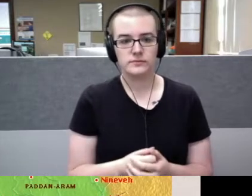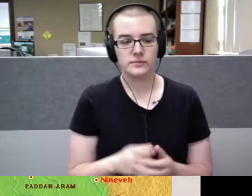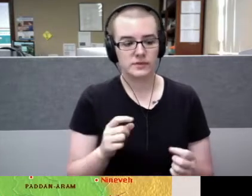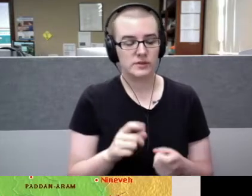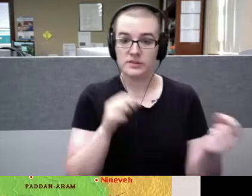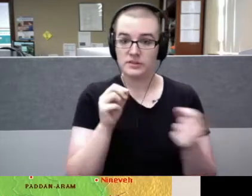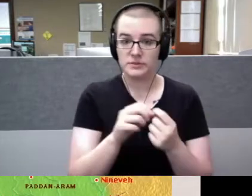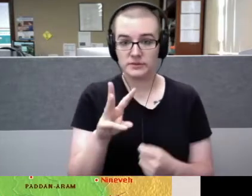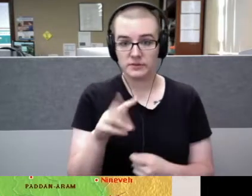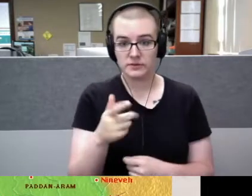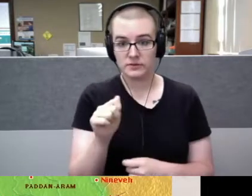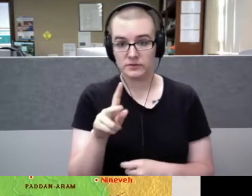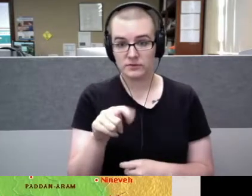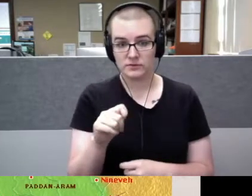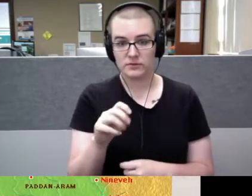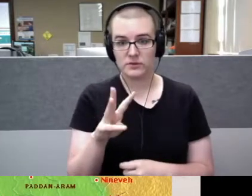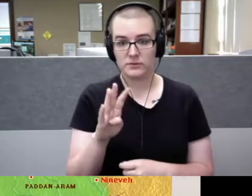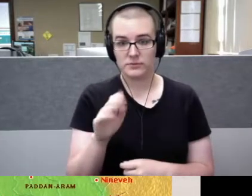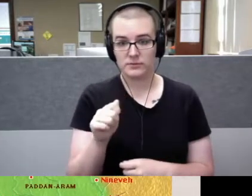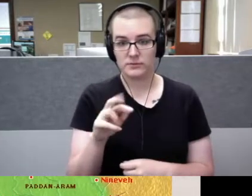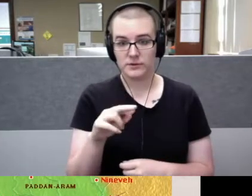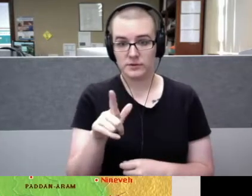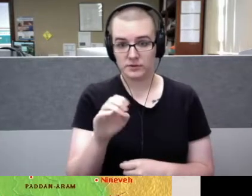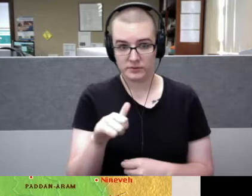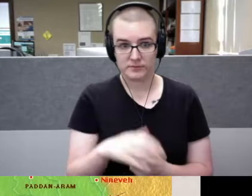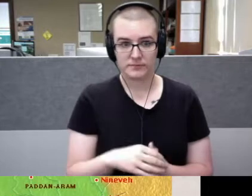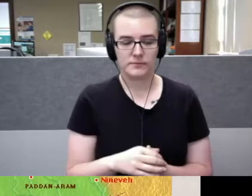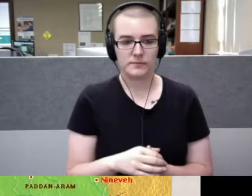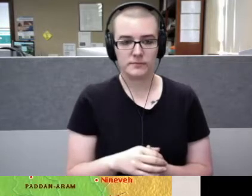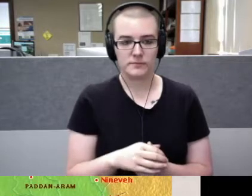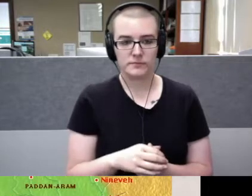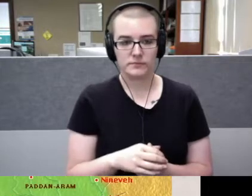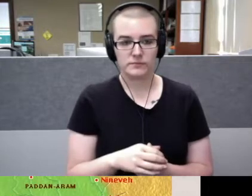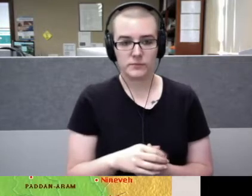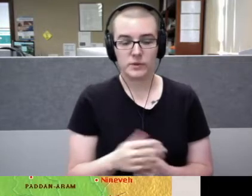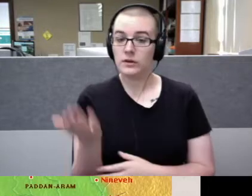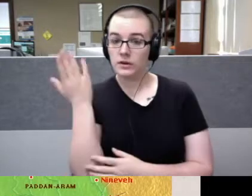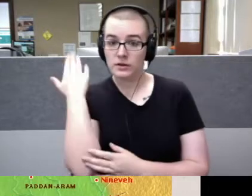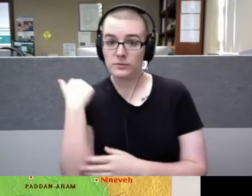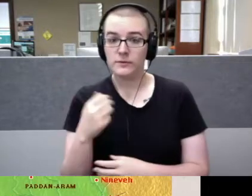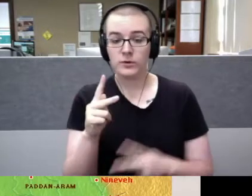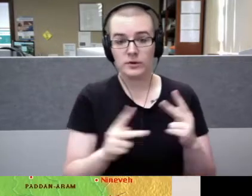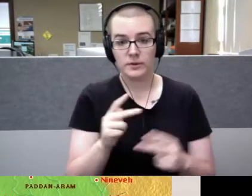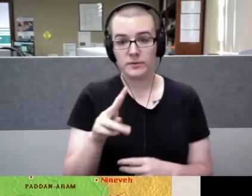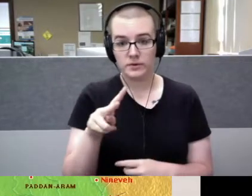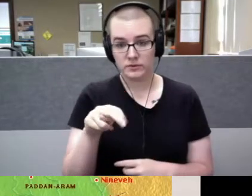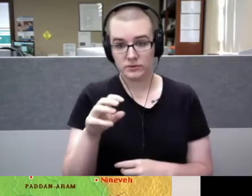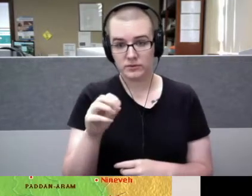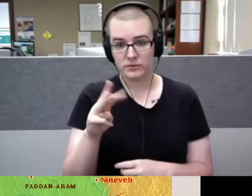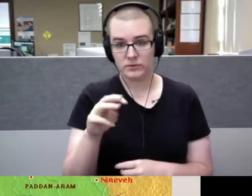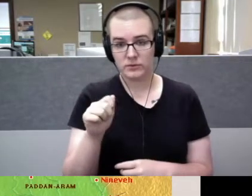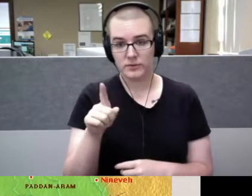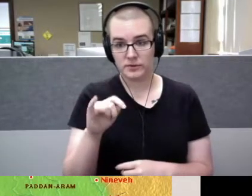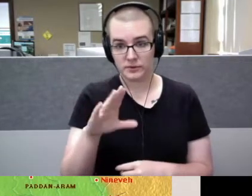But this is also going to do something very important. Because before this, people were constantly moving. They were nomadic. They were hunting.